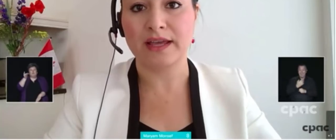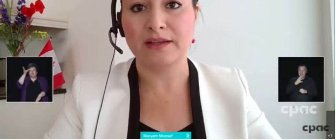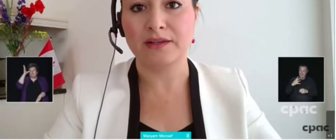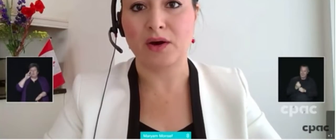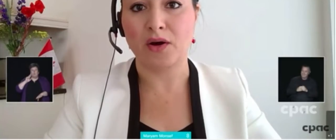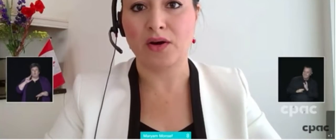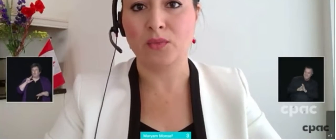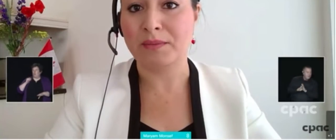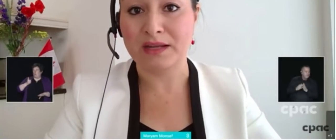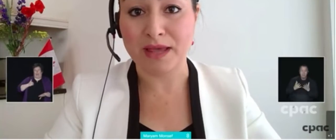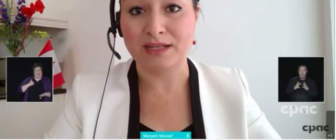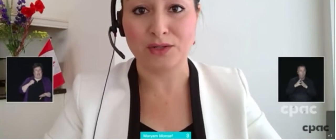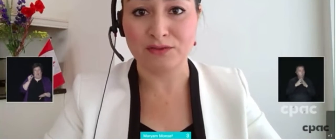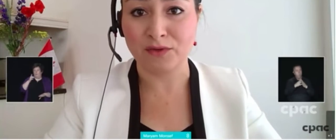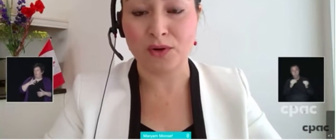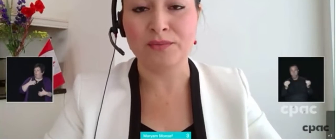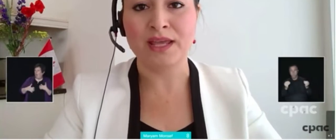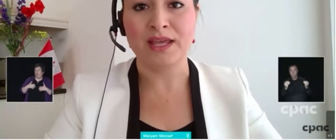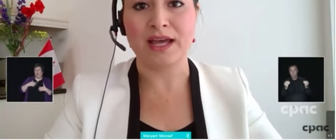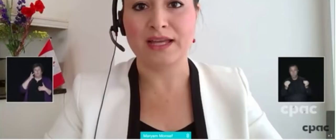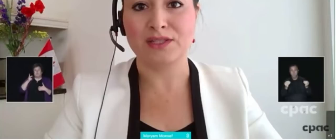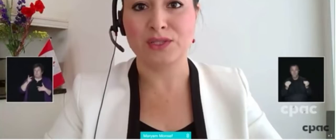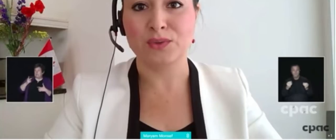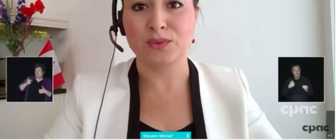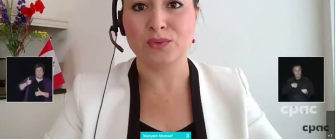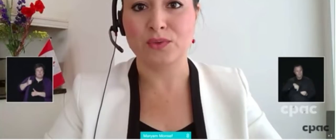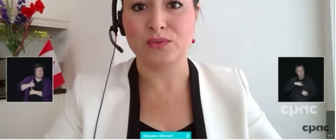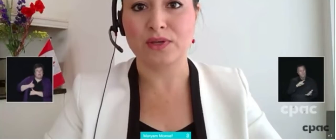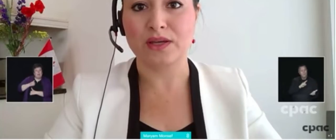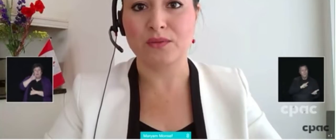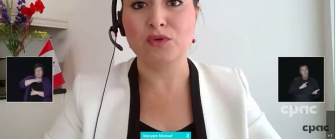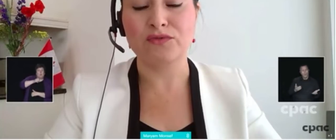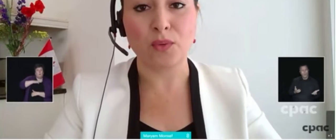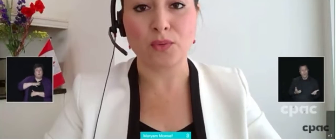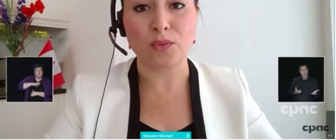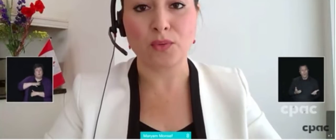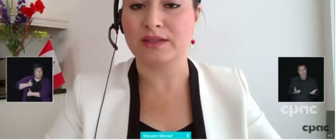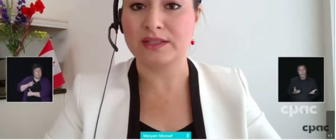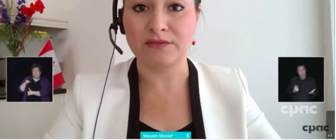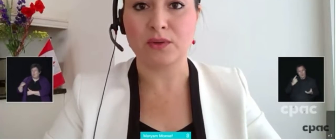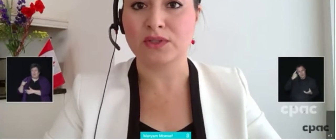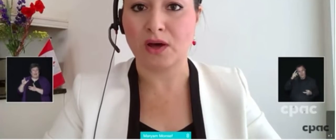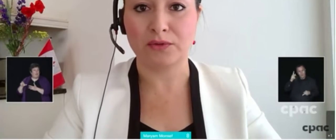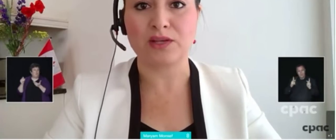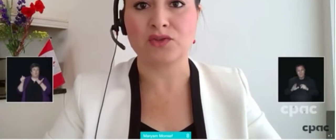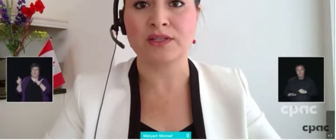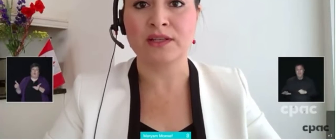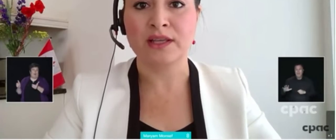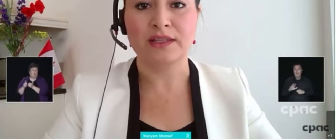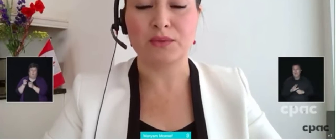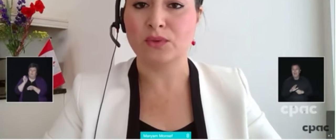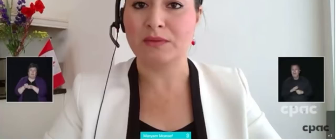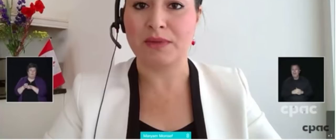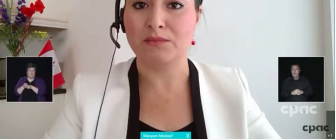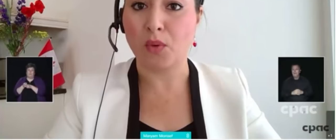horrified that our women and men in uniform had to move forward with a difficult